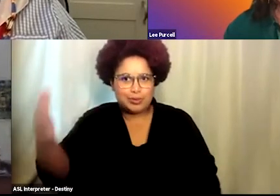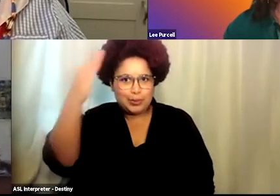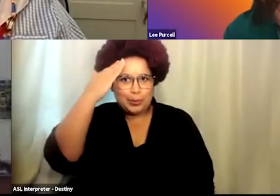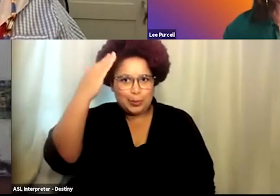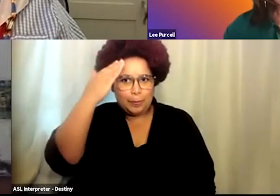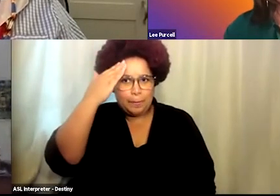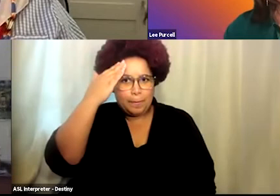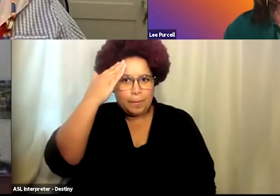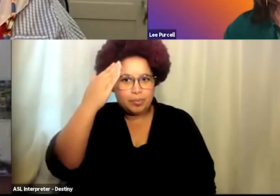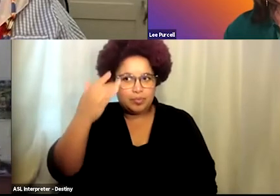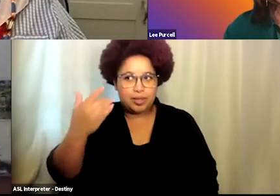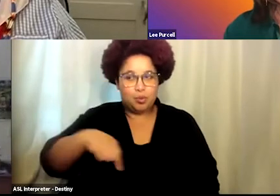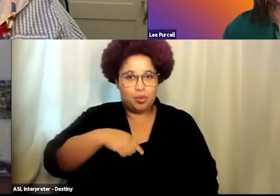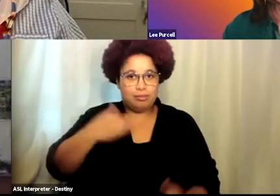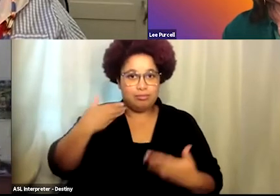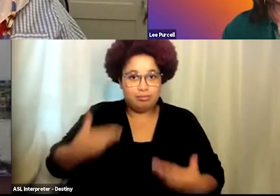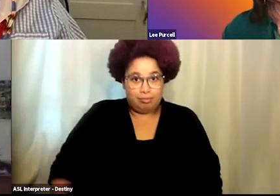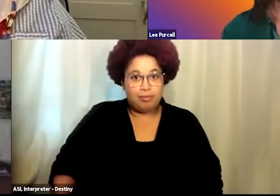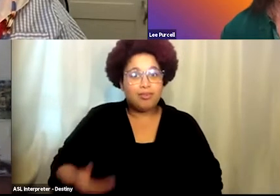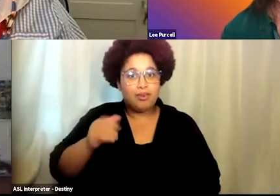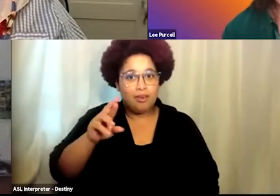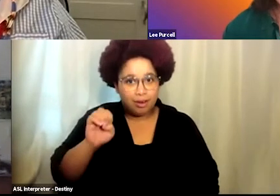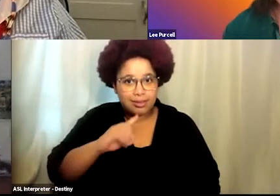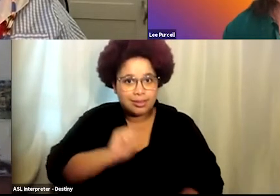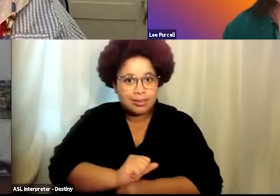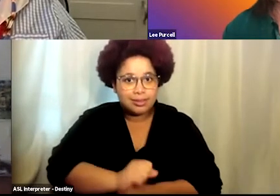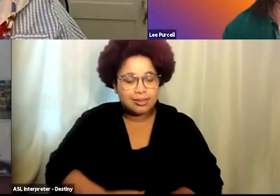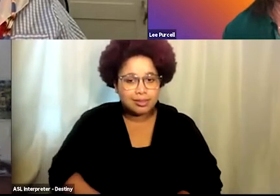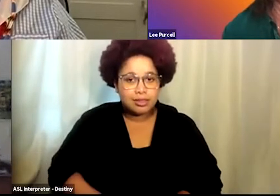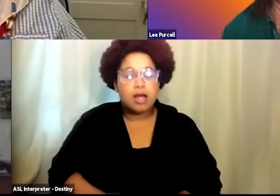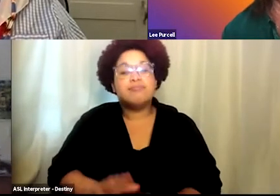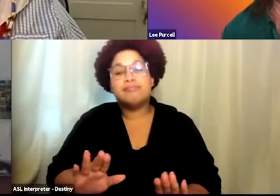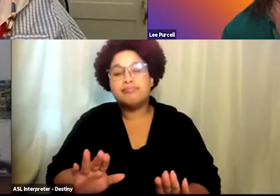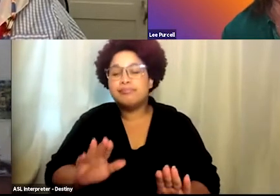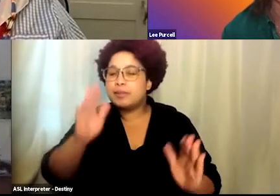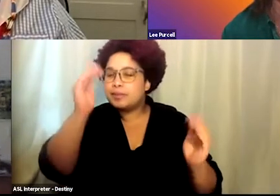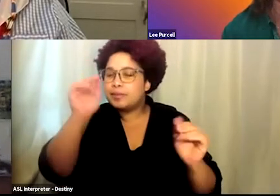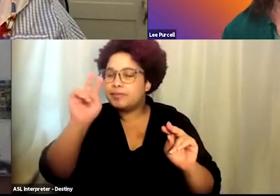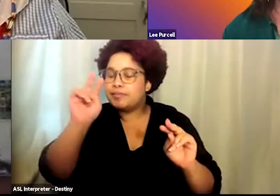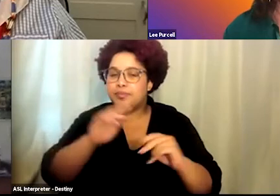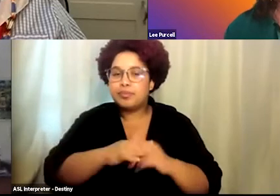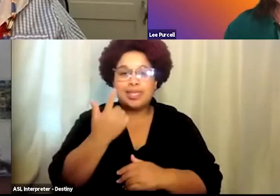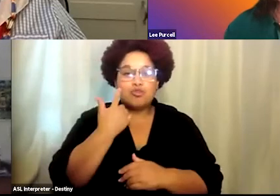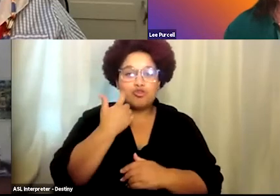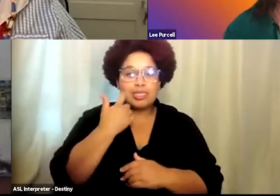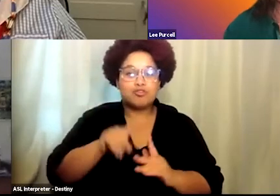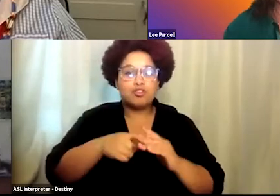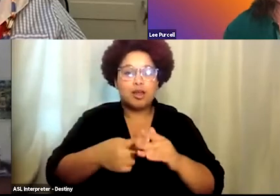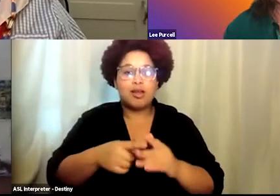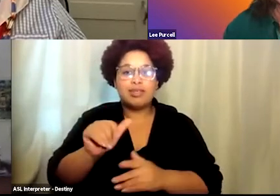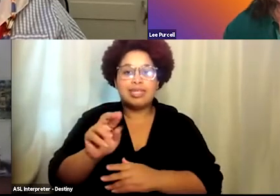and that we are? Now, there is a ray of light with the recent launch of